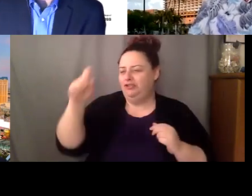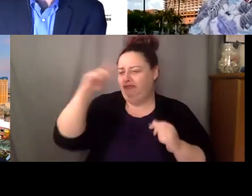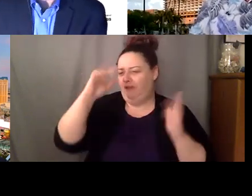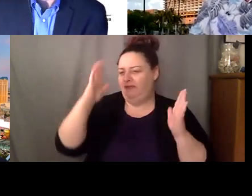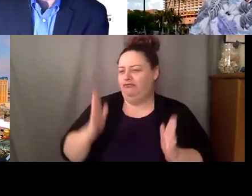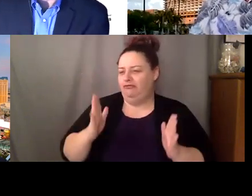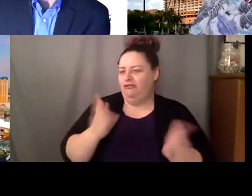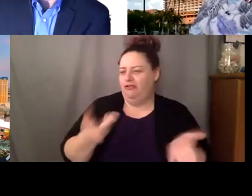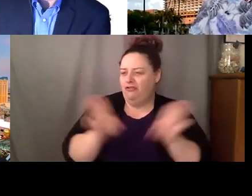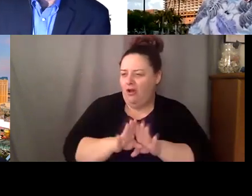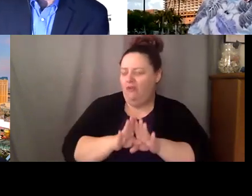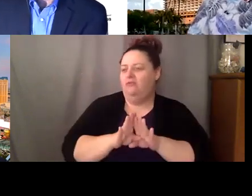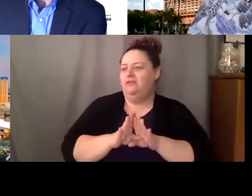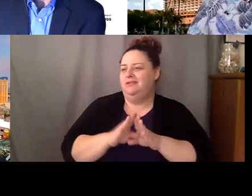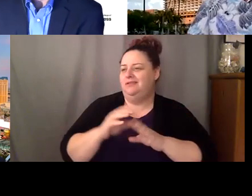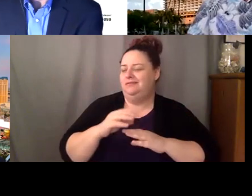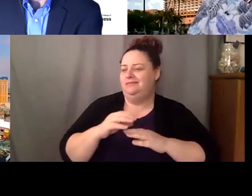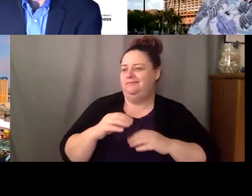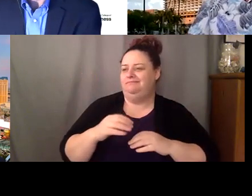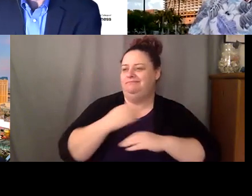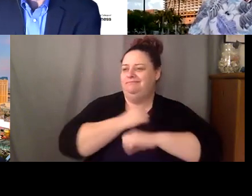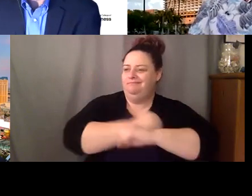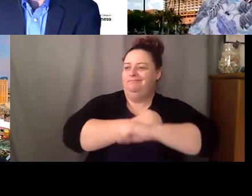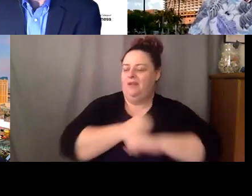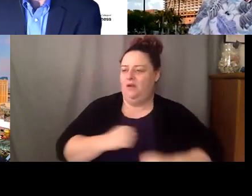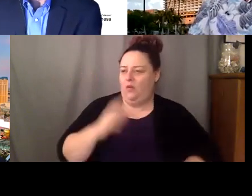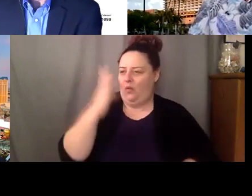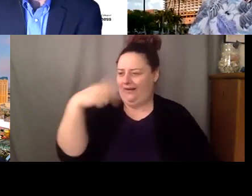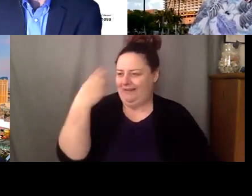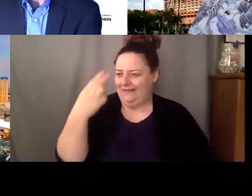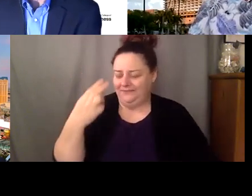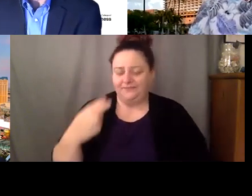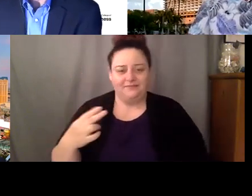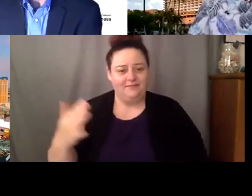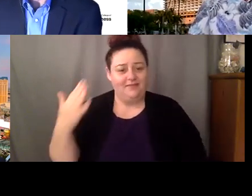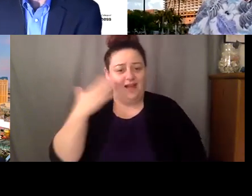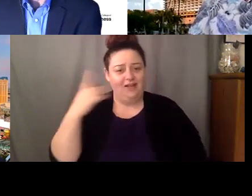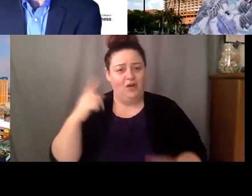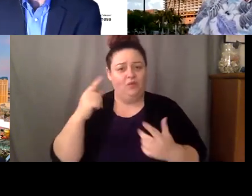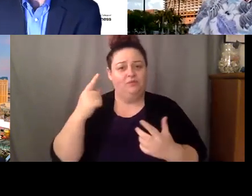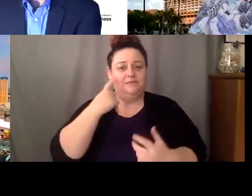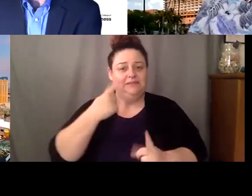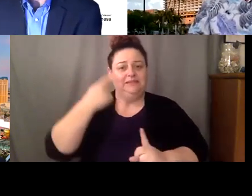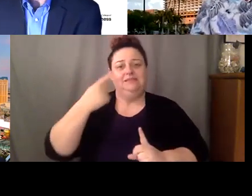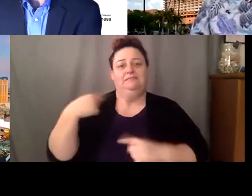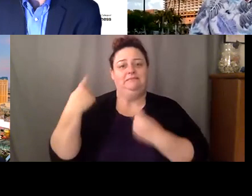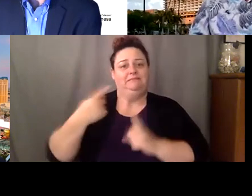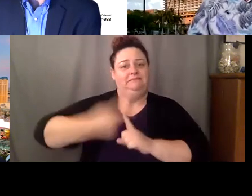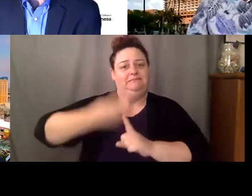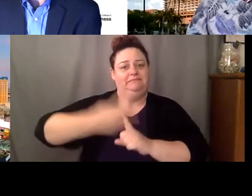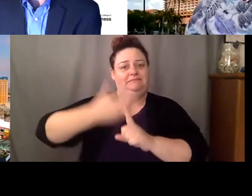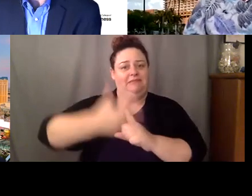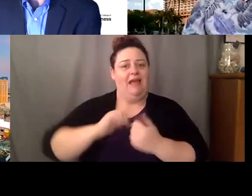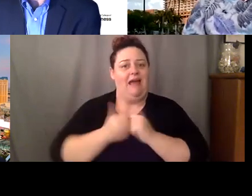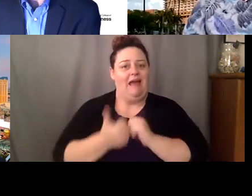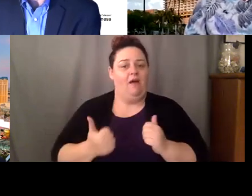it closed off Hawaii. I know there's been some, you know, changes over the months in terms of how Hawaii's